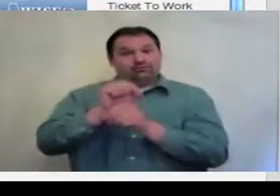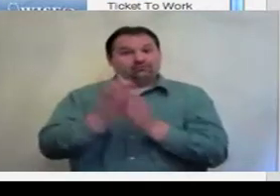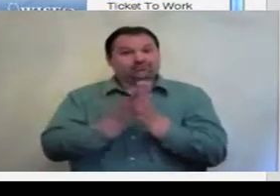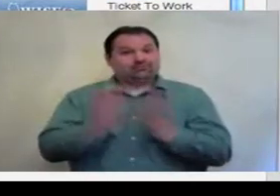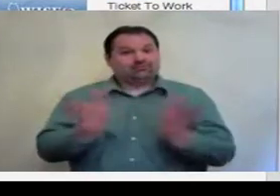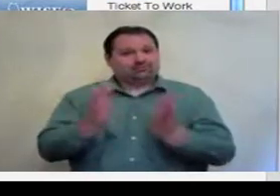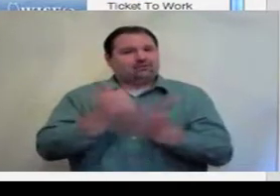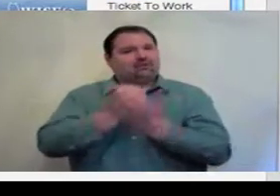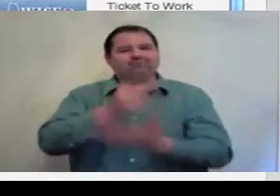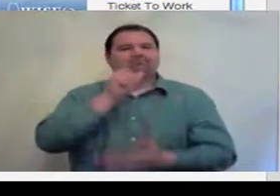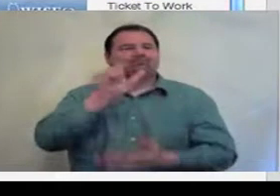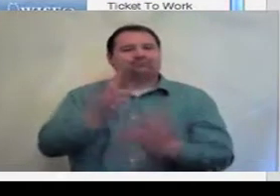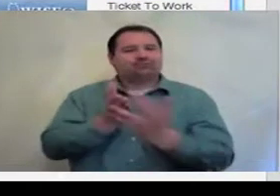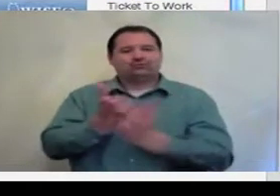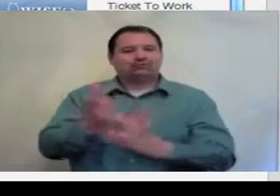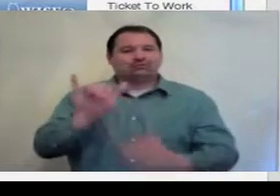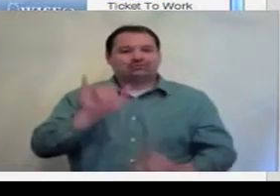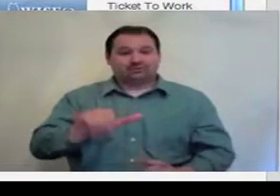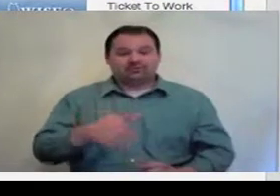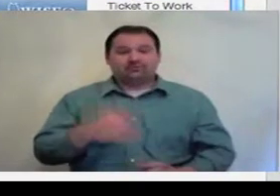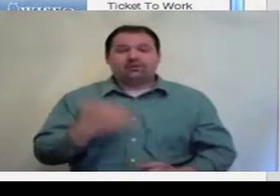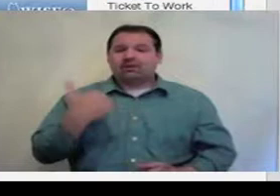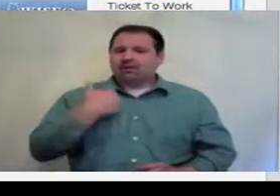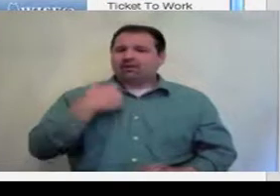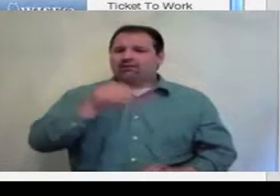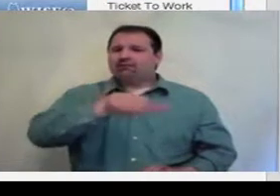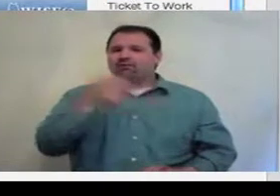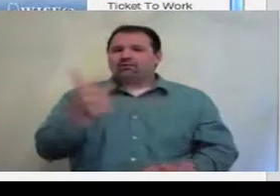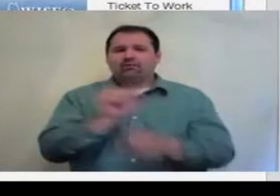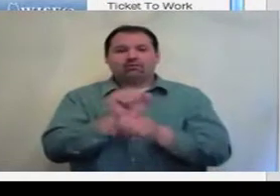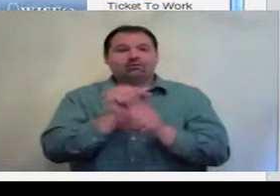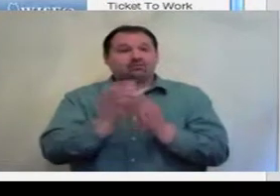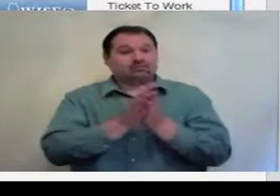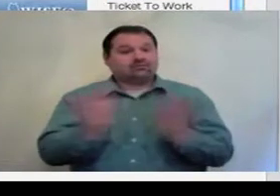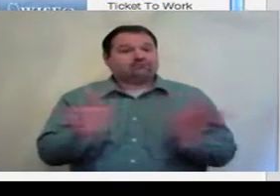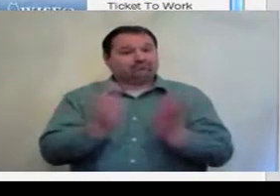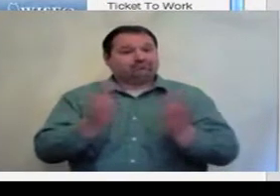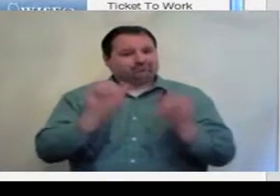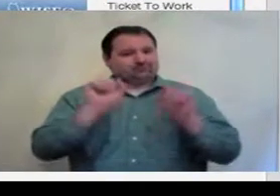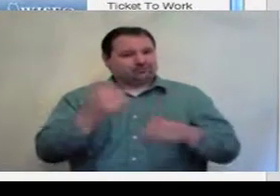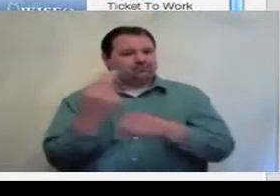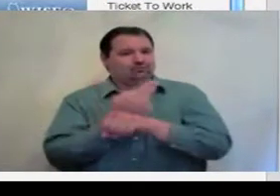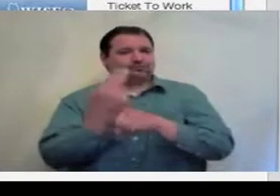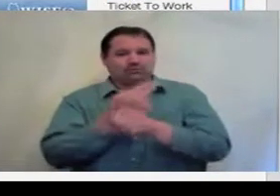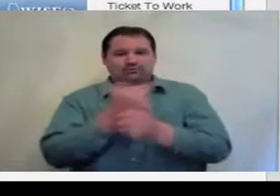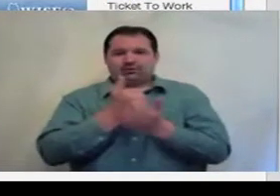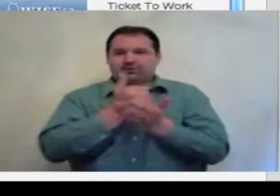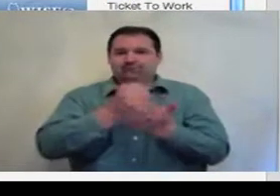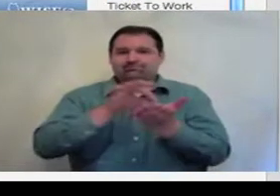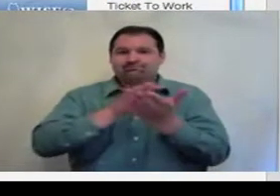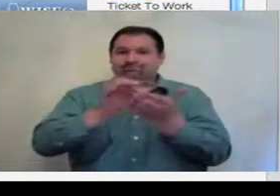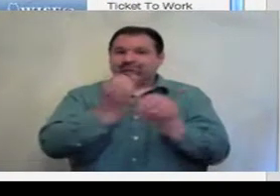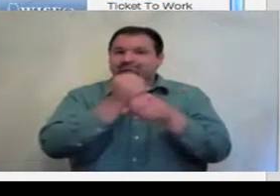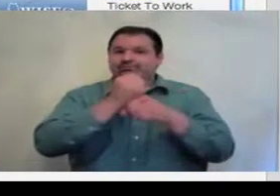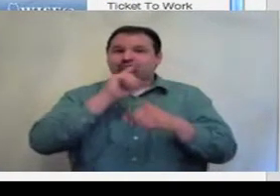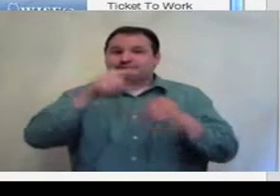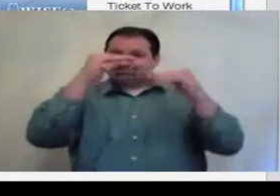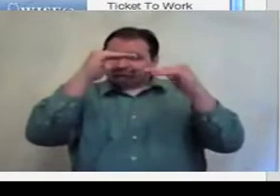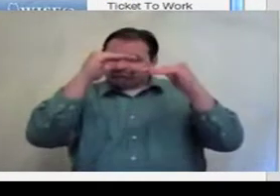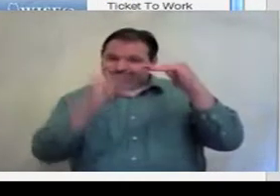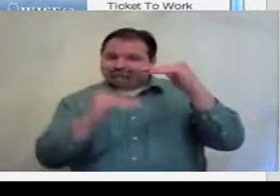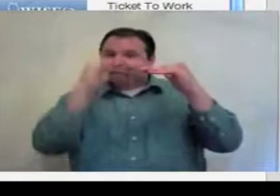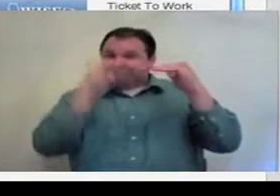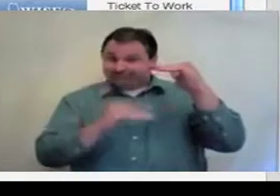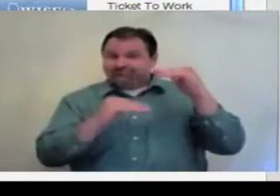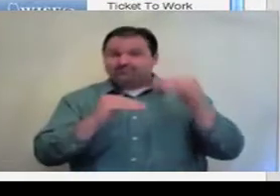to do that. There are other work incentives available to help lower your countable income in order to keep you under SGA and so